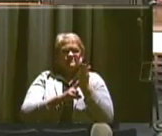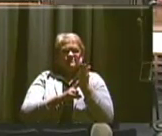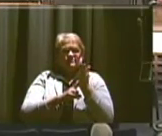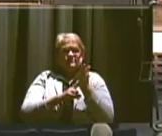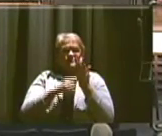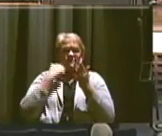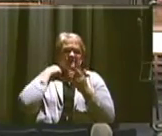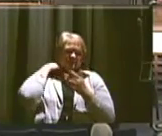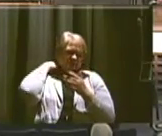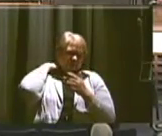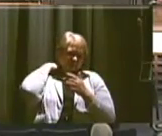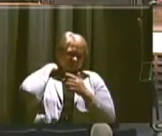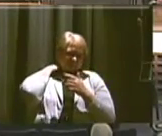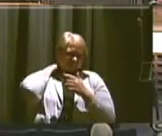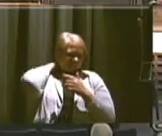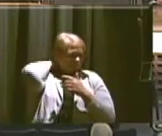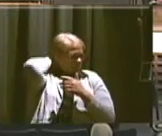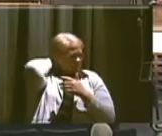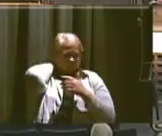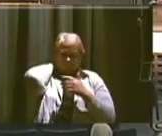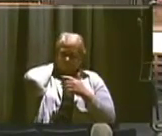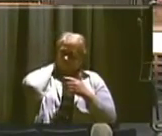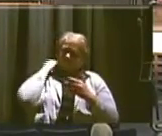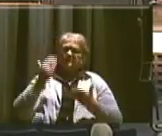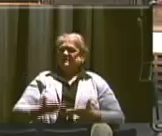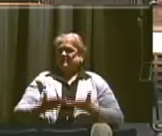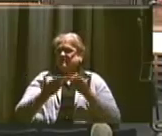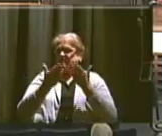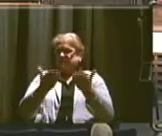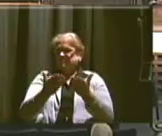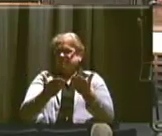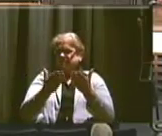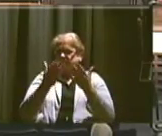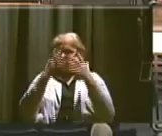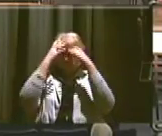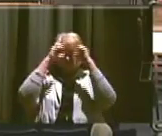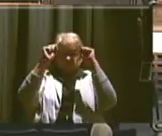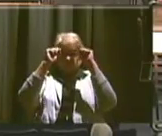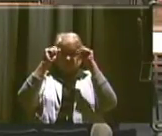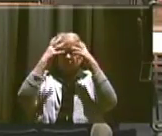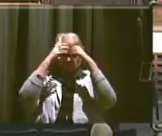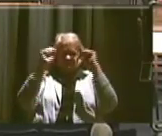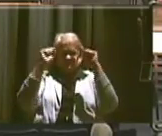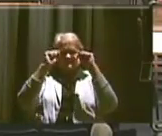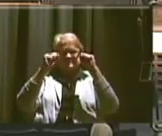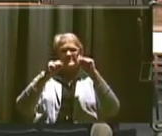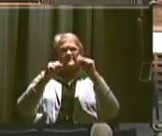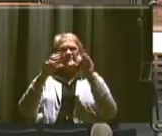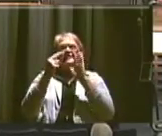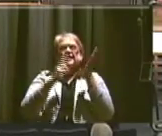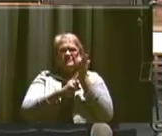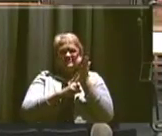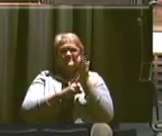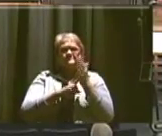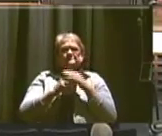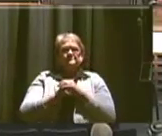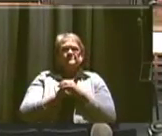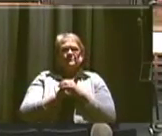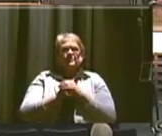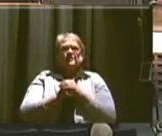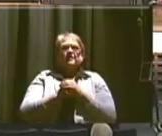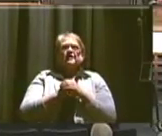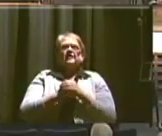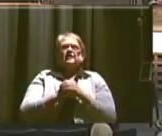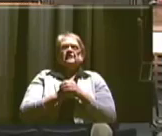offer an introduction to kind of the background and the purpose